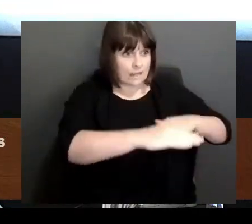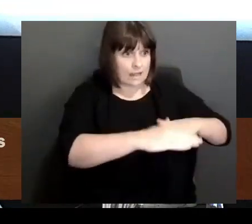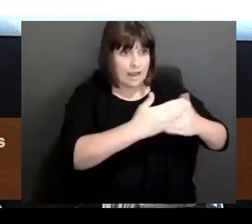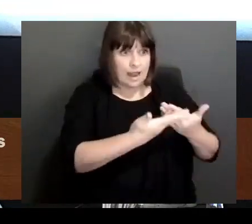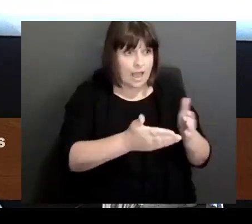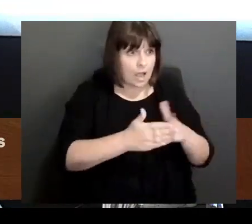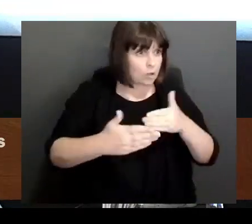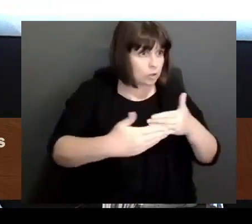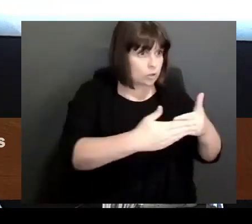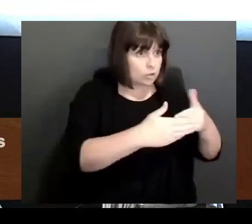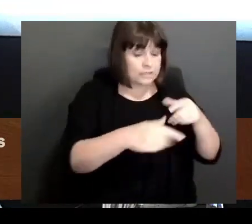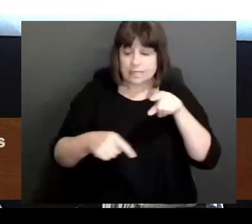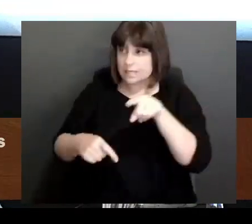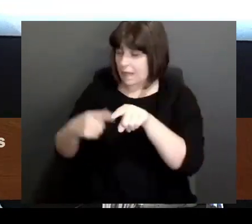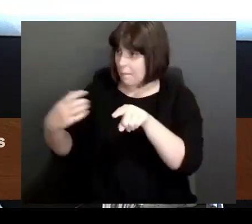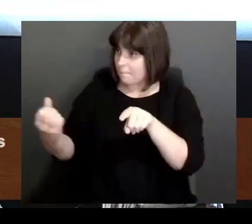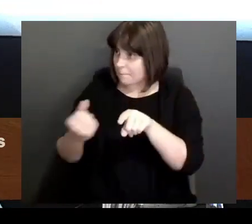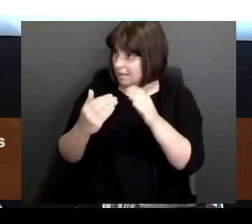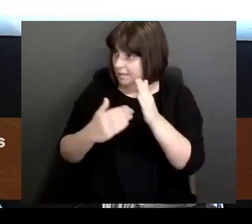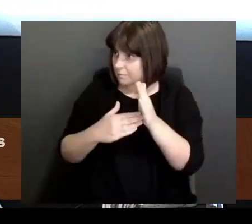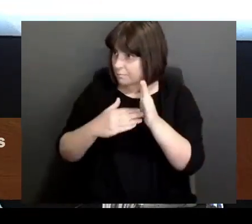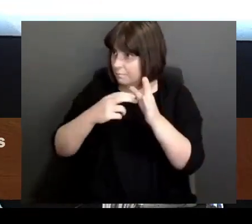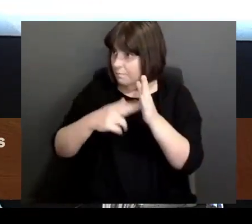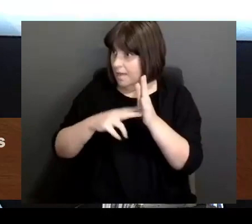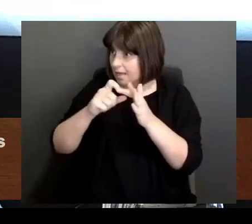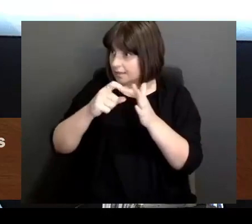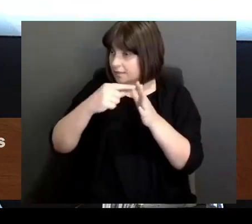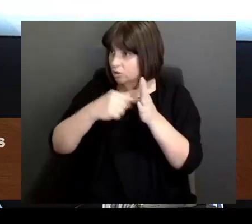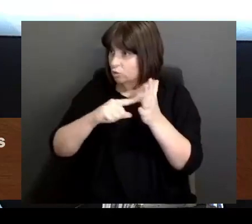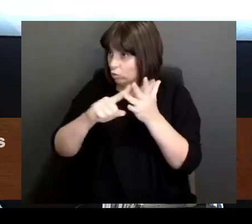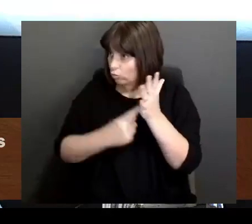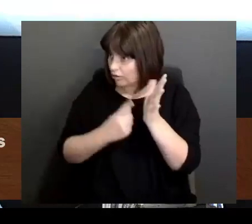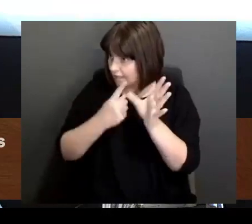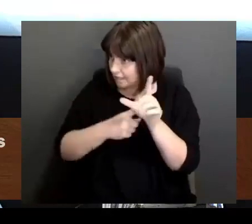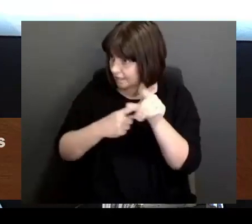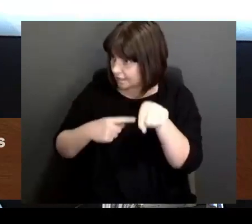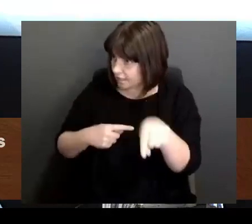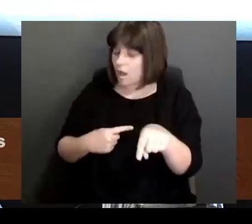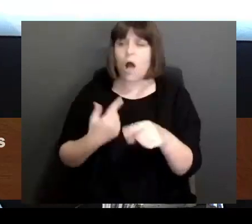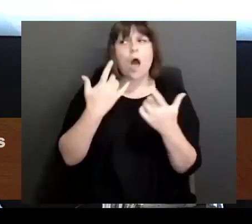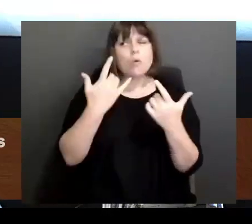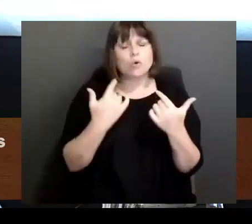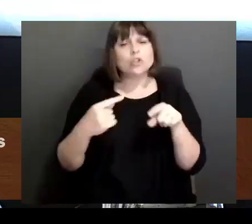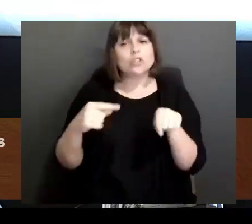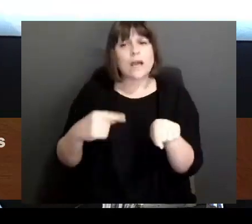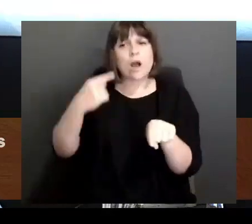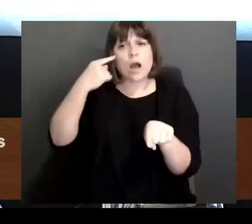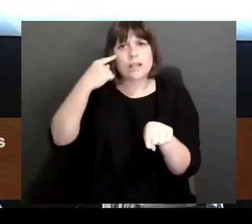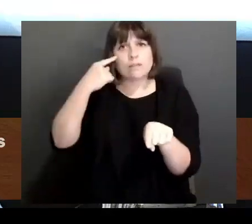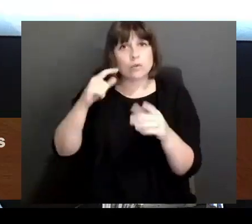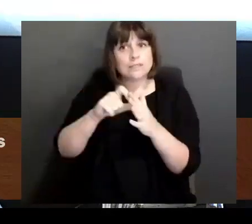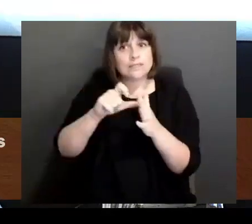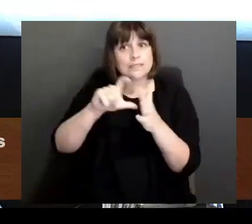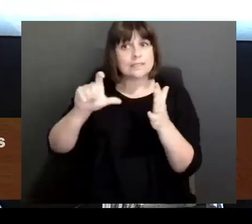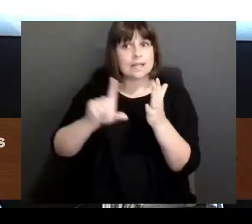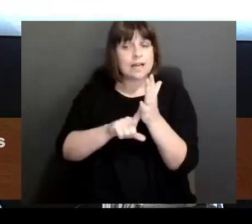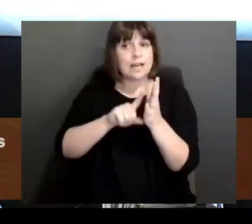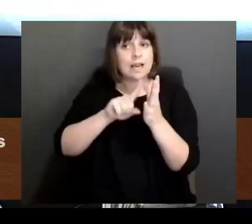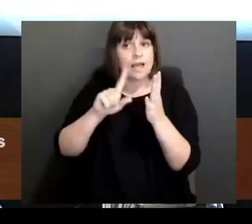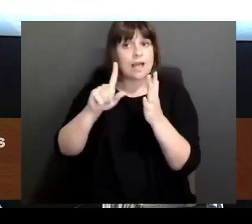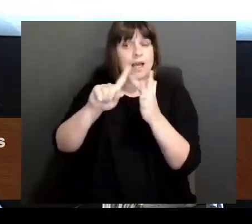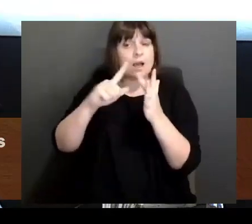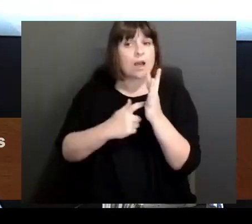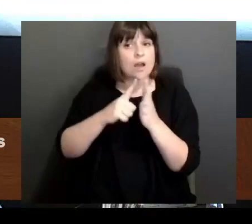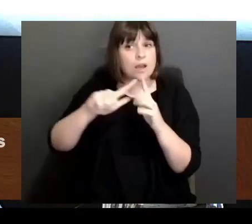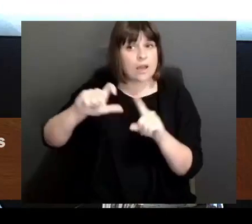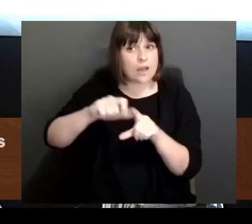I will check on whether that is mandatory for the declared mines, but generally speaking, it is not mandatory throughout